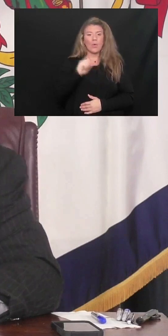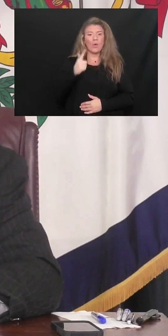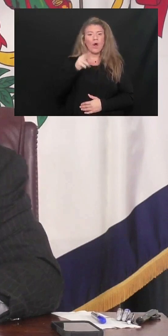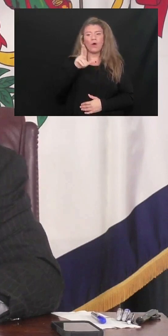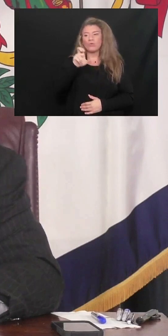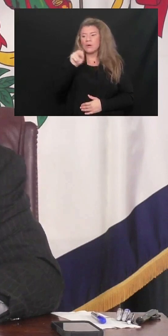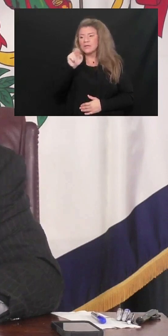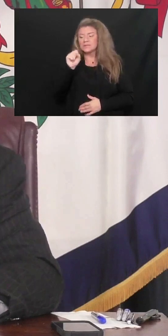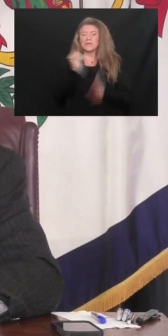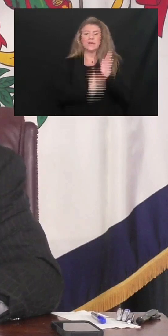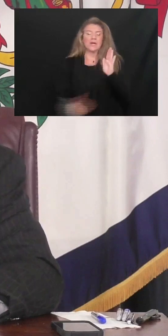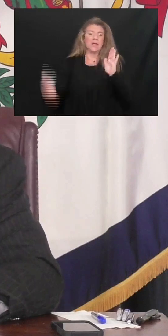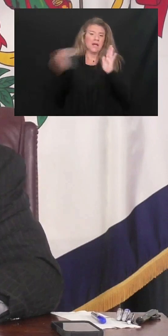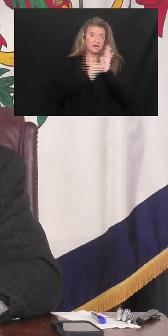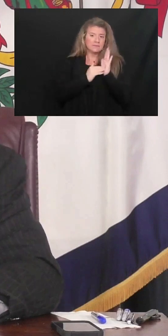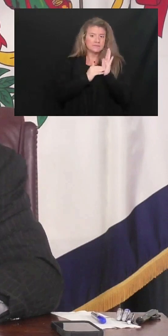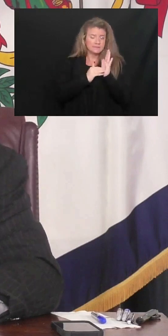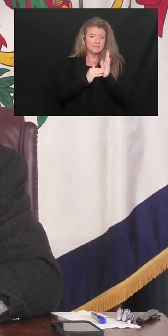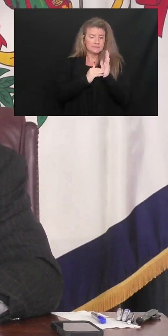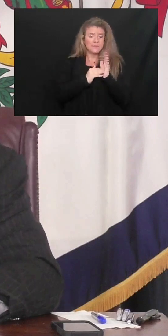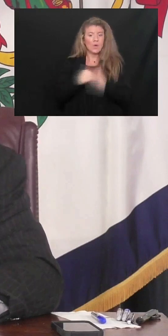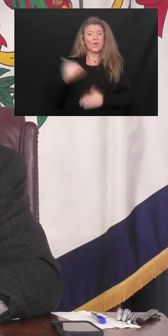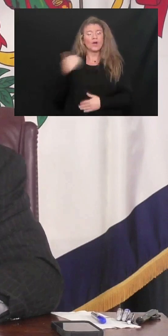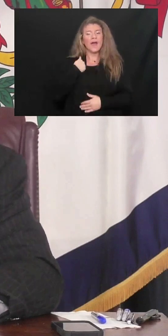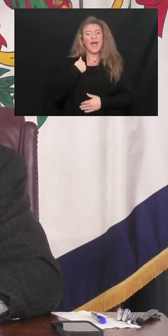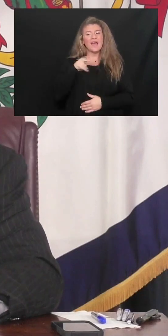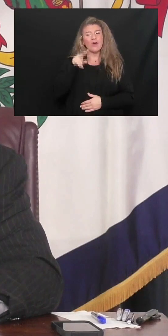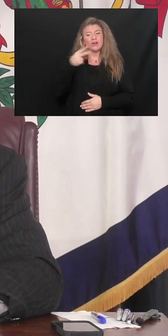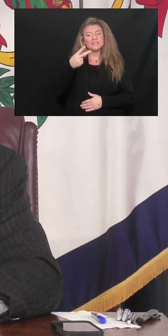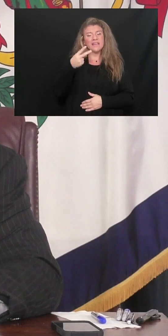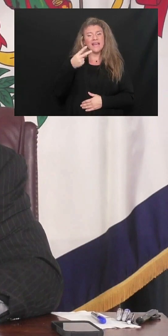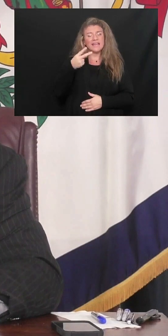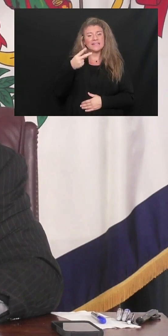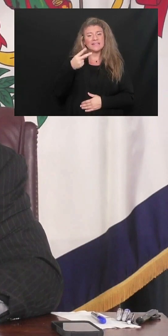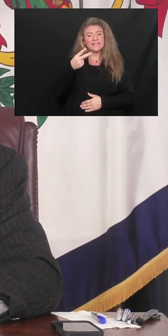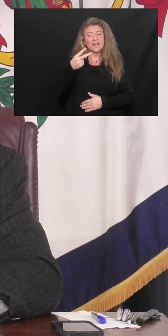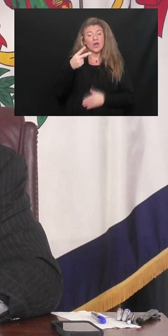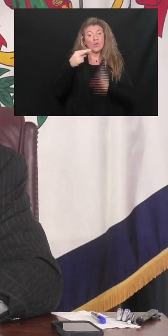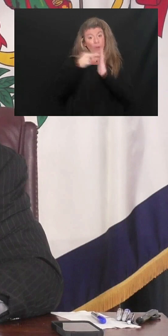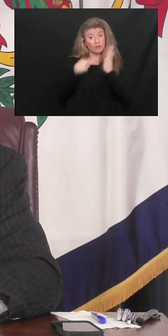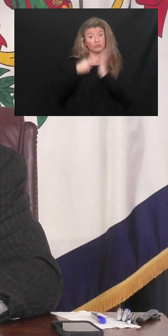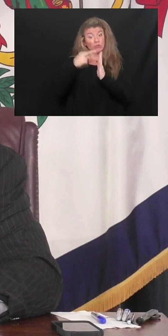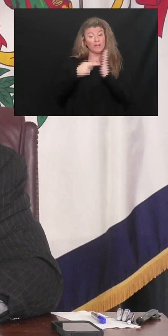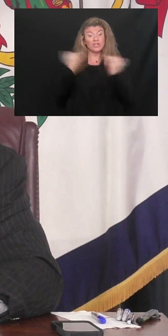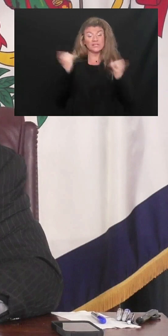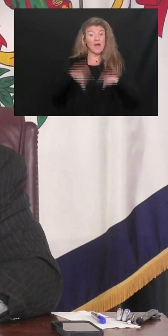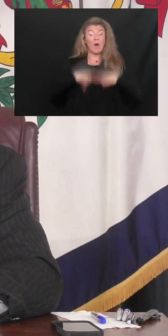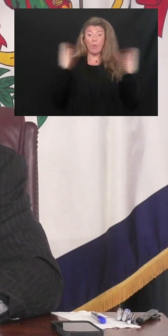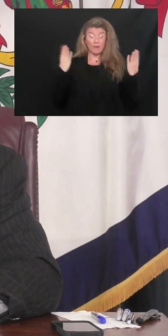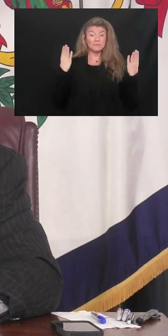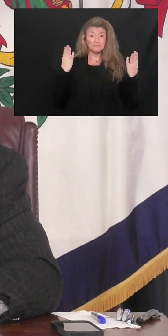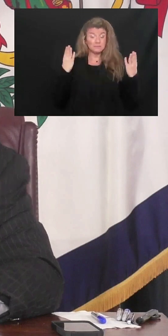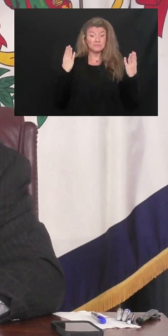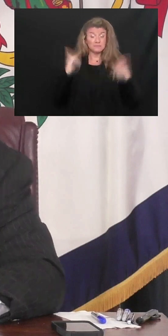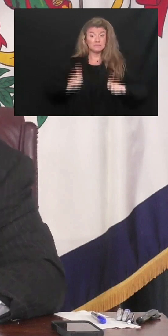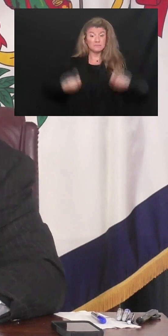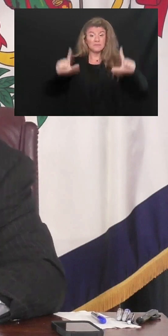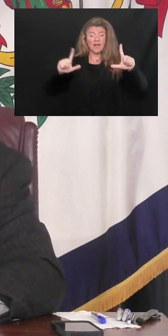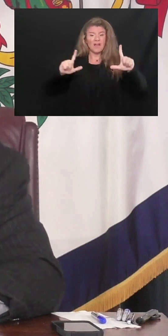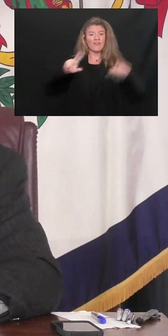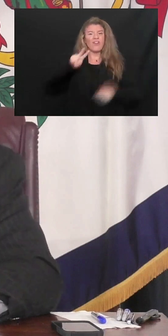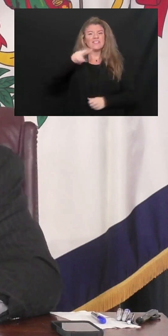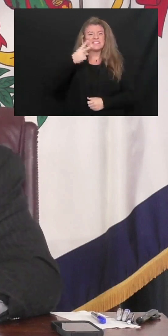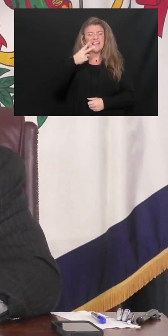Walgreens over and over. We're going to have our second round. Registration is open right now for the